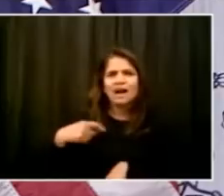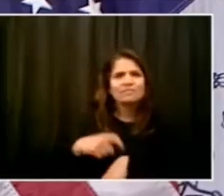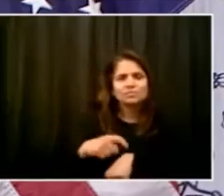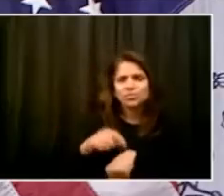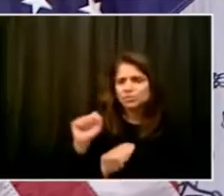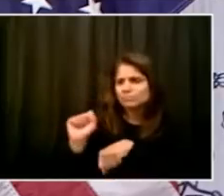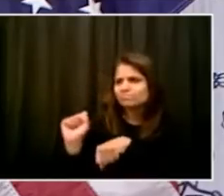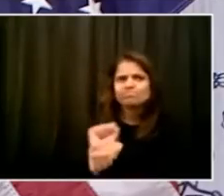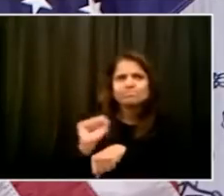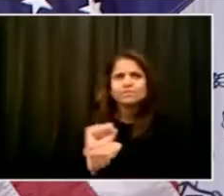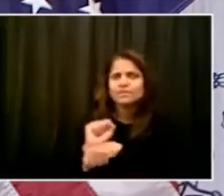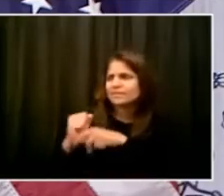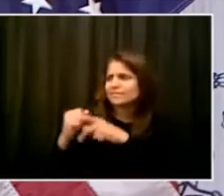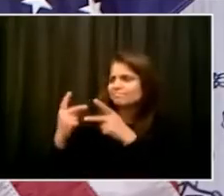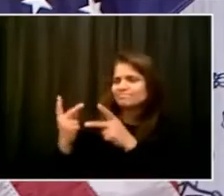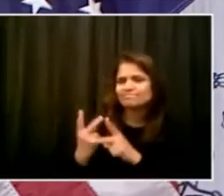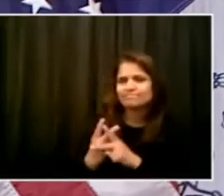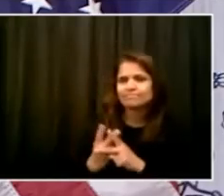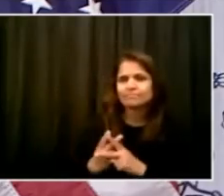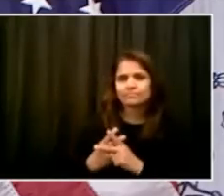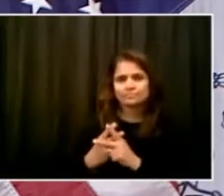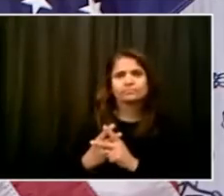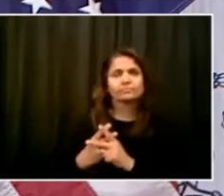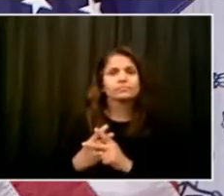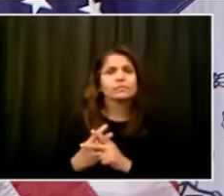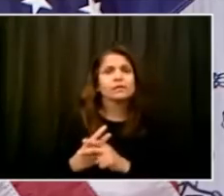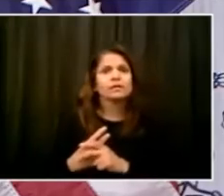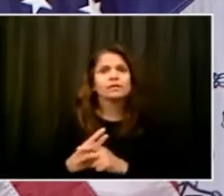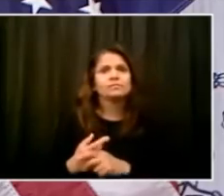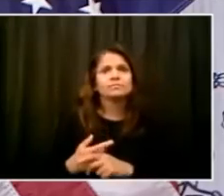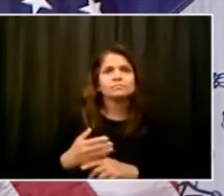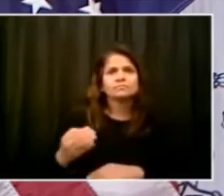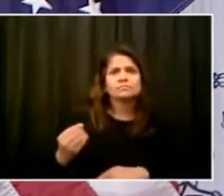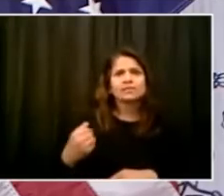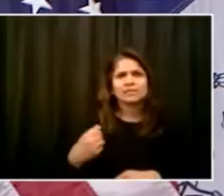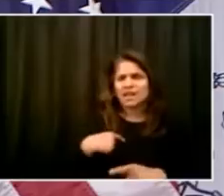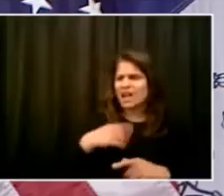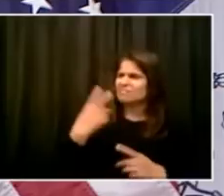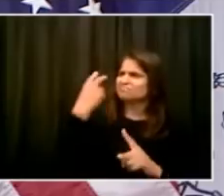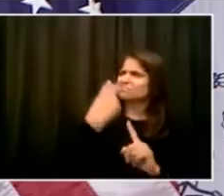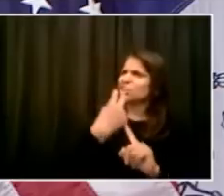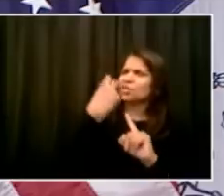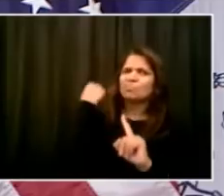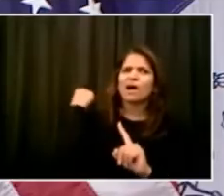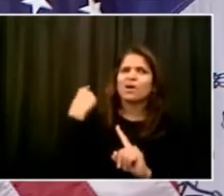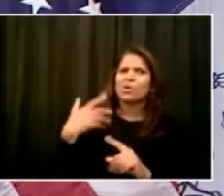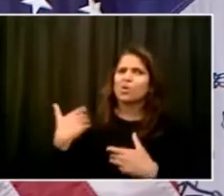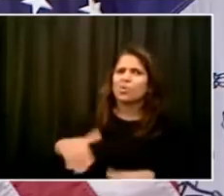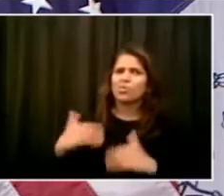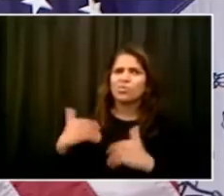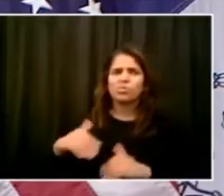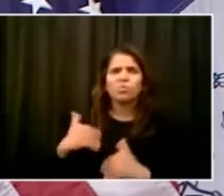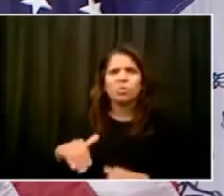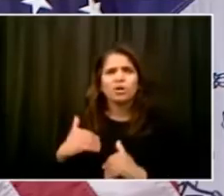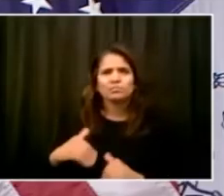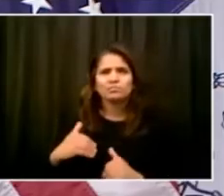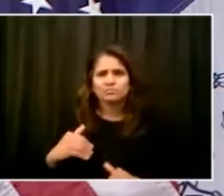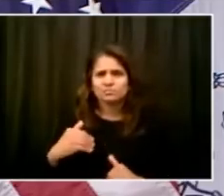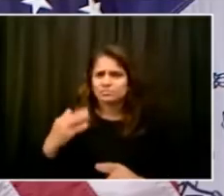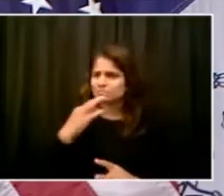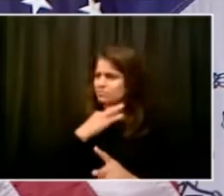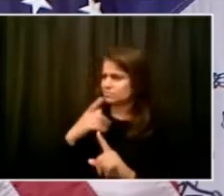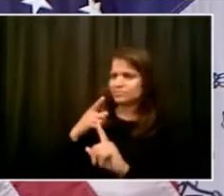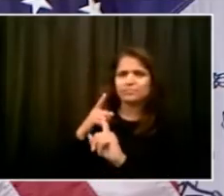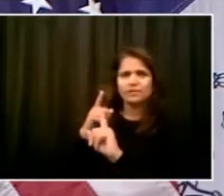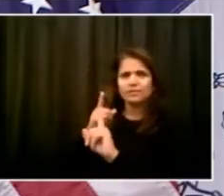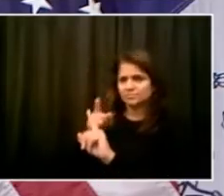that a lot of me wondered, our society has changed so much. And again, people used to be closer together, families